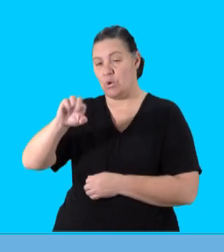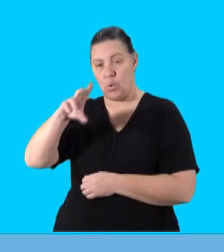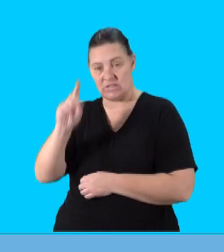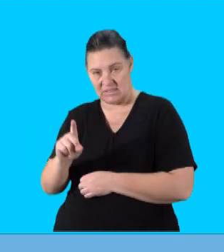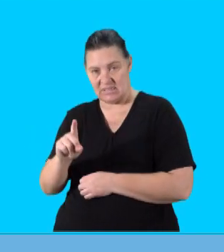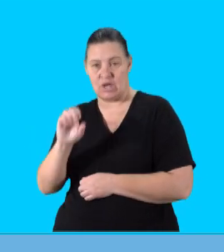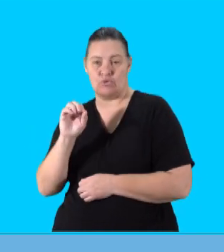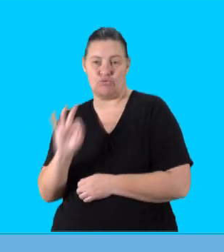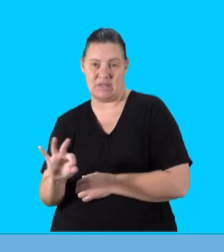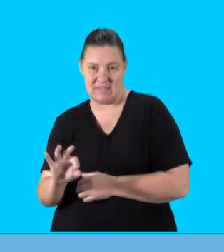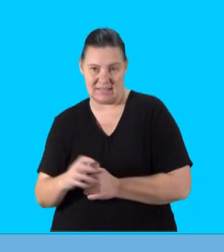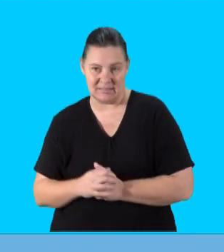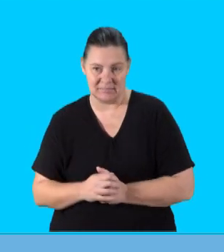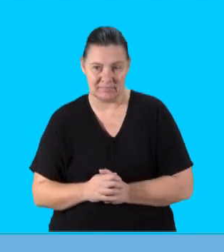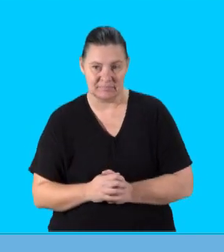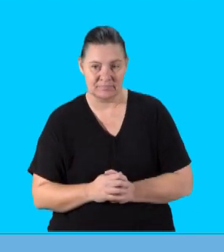17